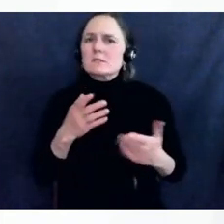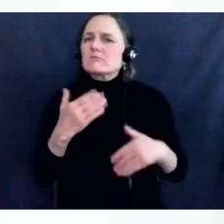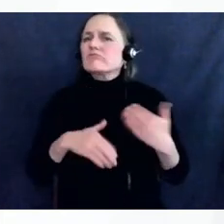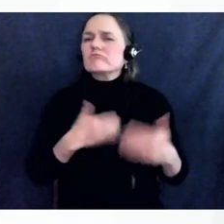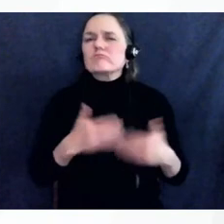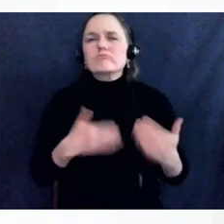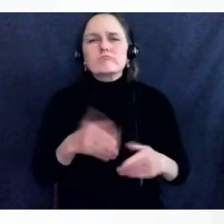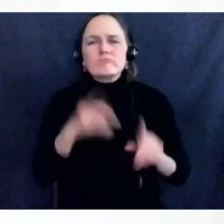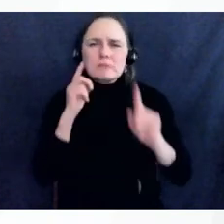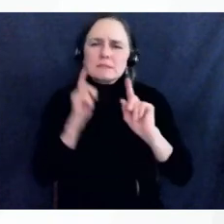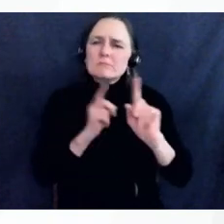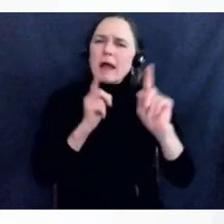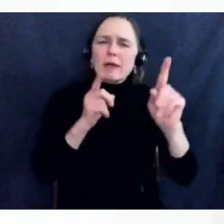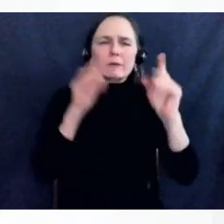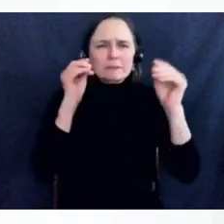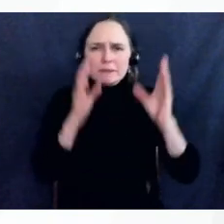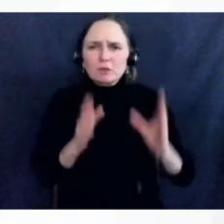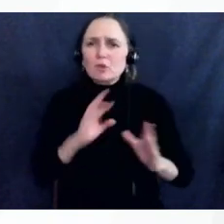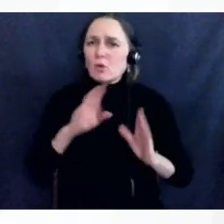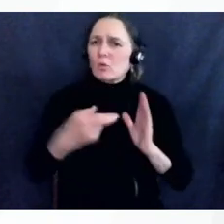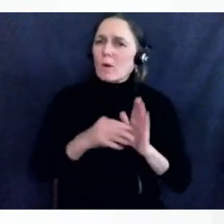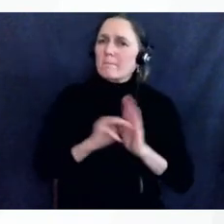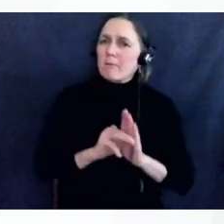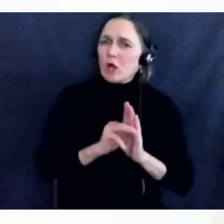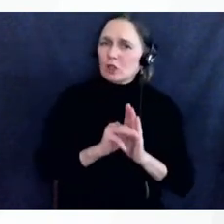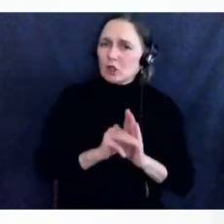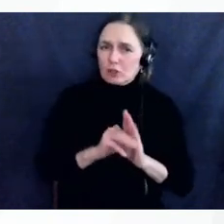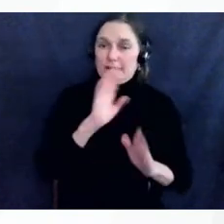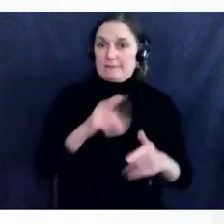inspiration to the Seattle area and the state of Washington.